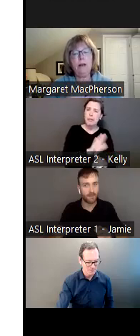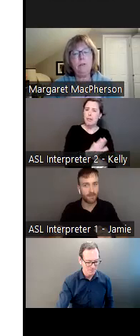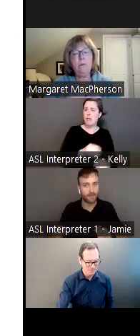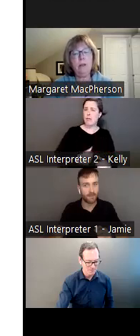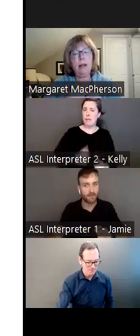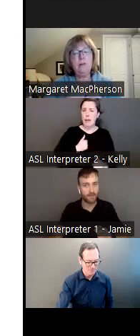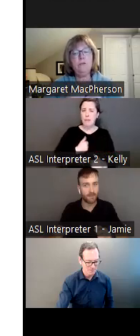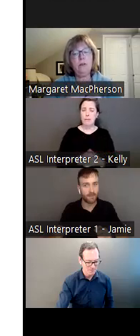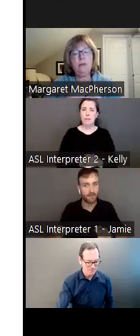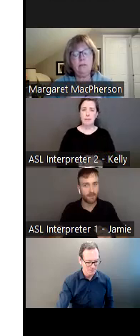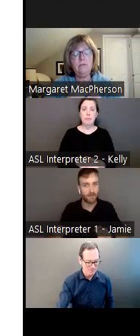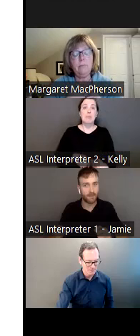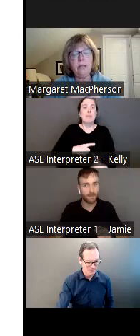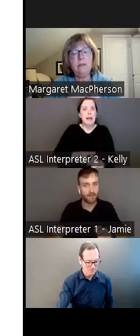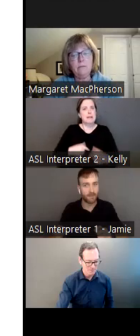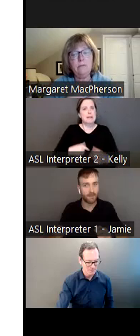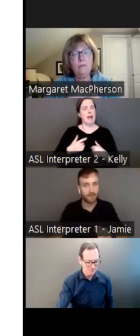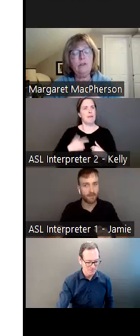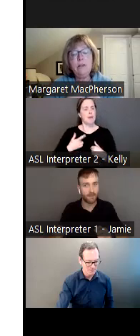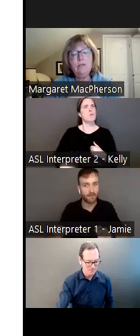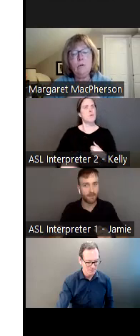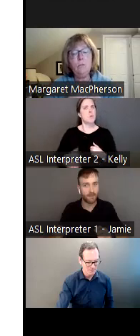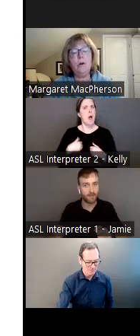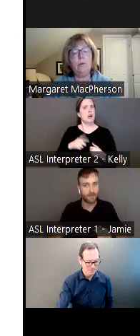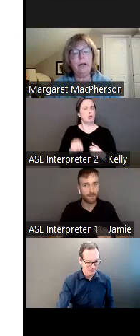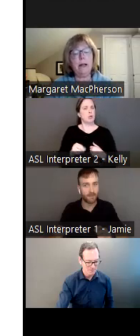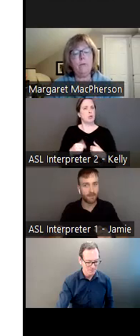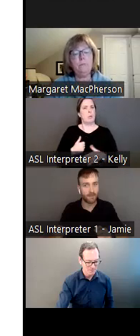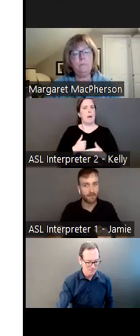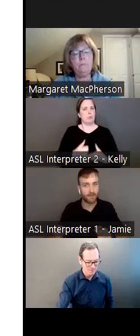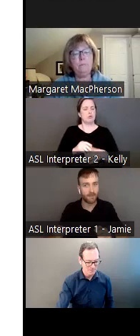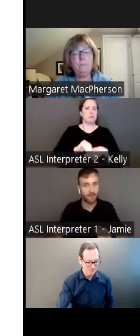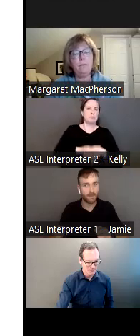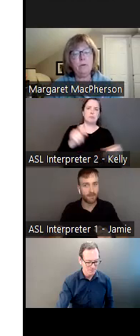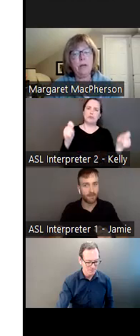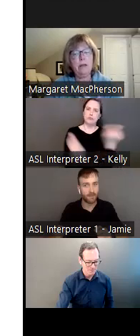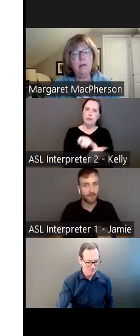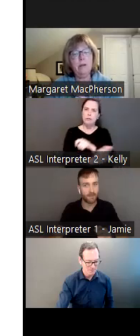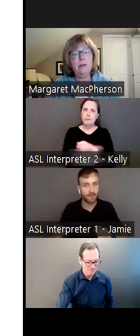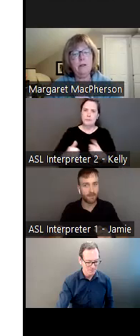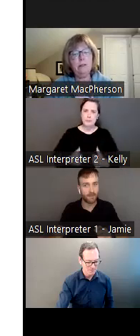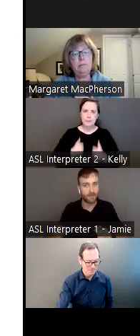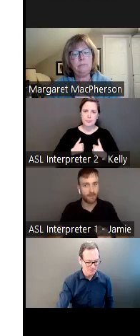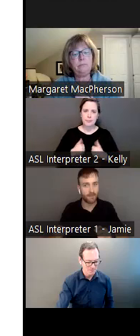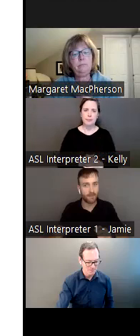what I'm doing actually does make a difference, which I think is so important right now. Go ahead.